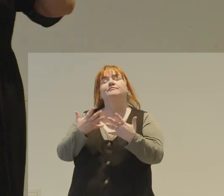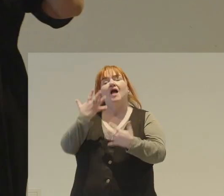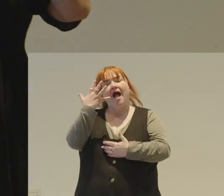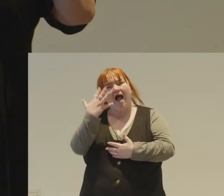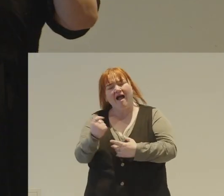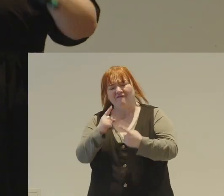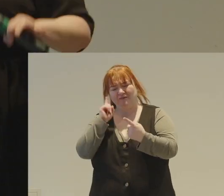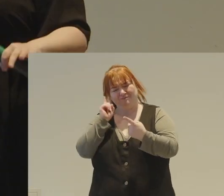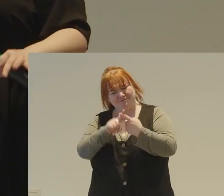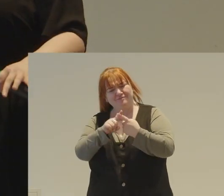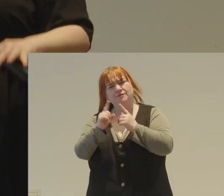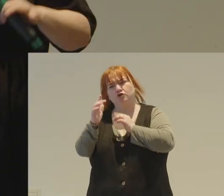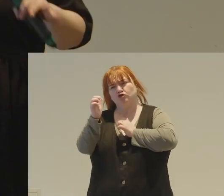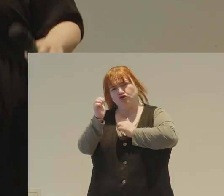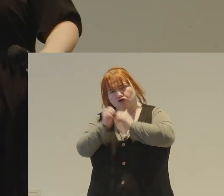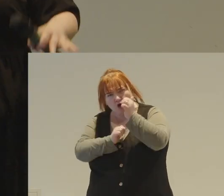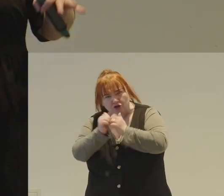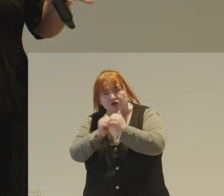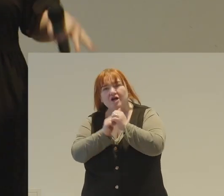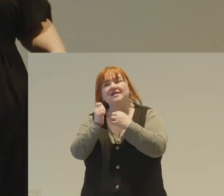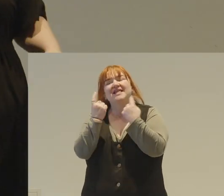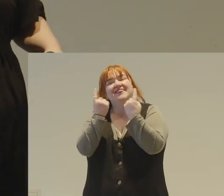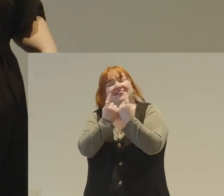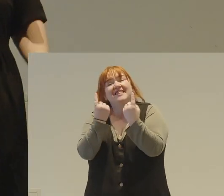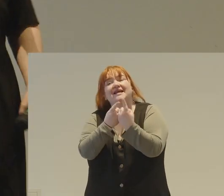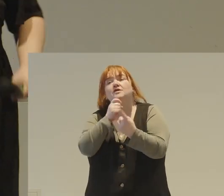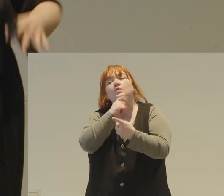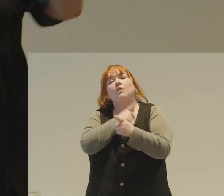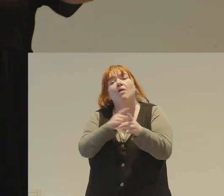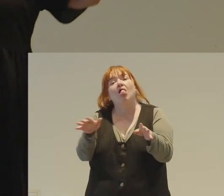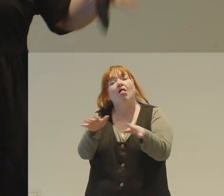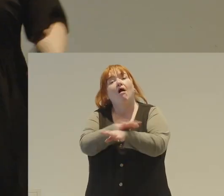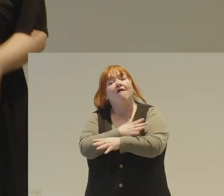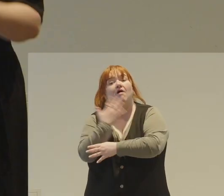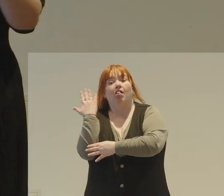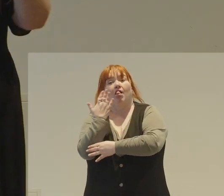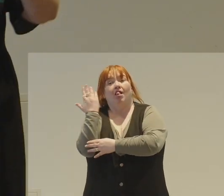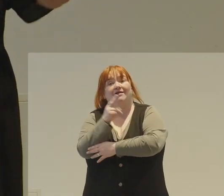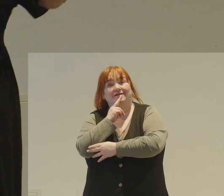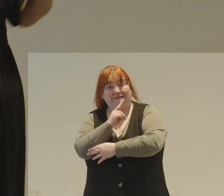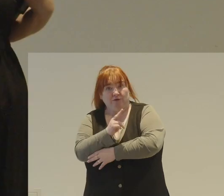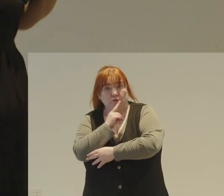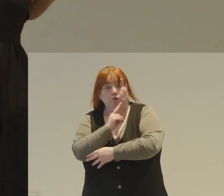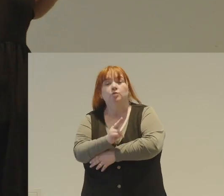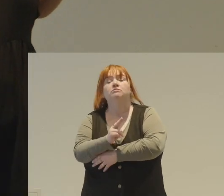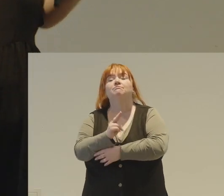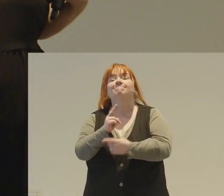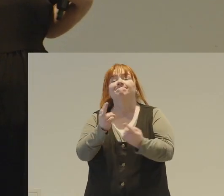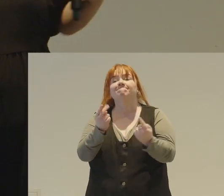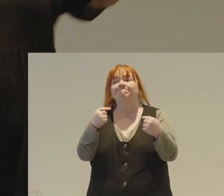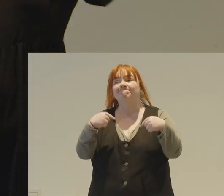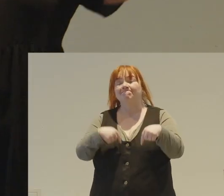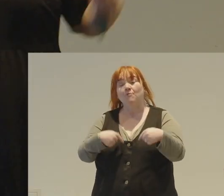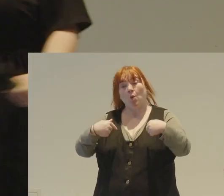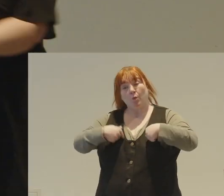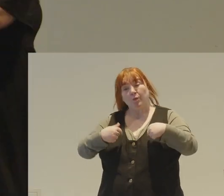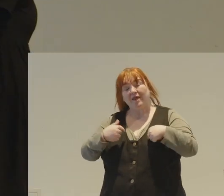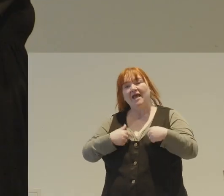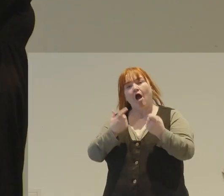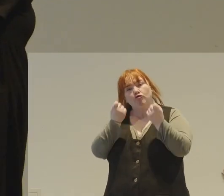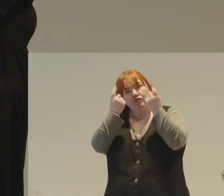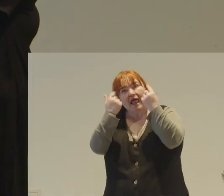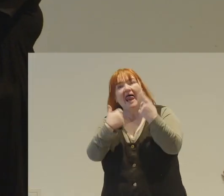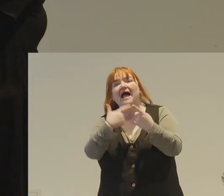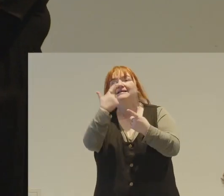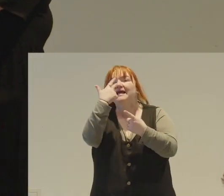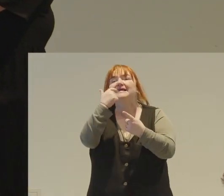structures and some of the things that we're going to talk to you about this afternoon are some of the things that we have found can help to